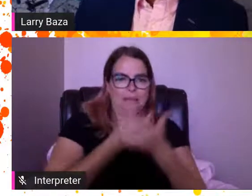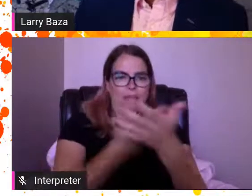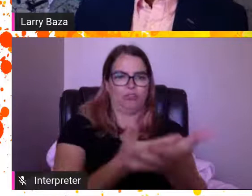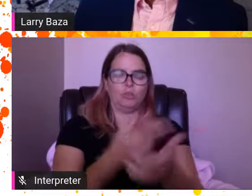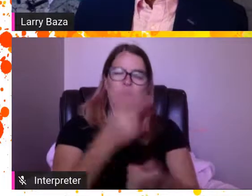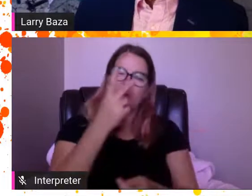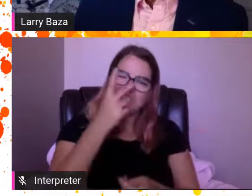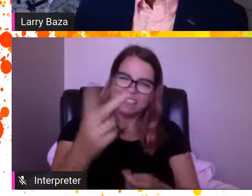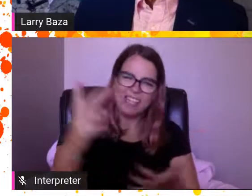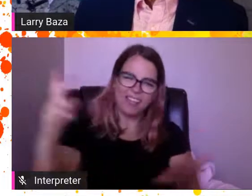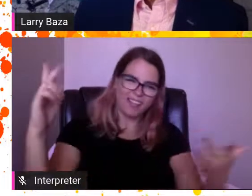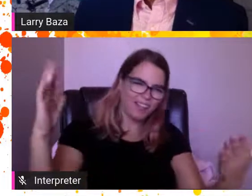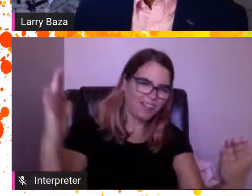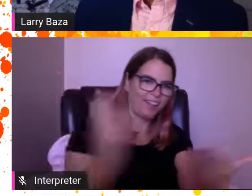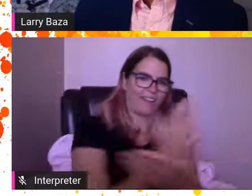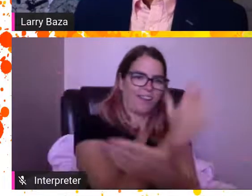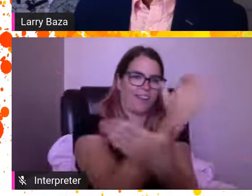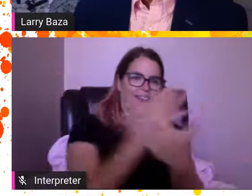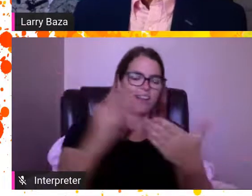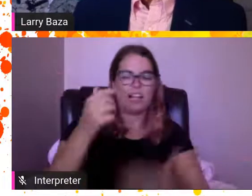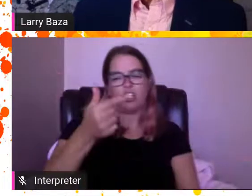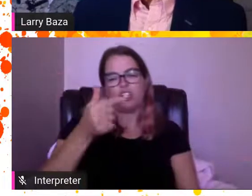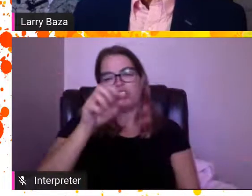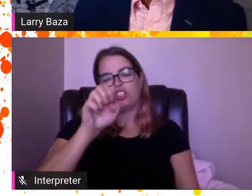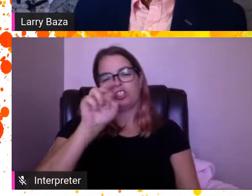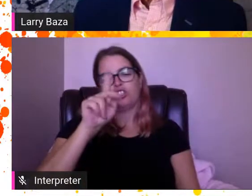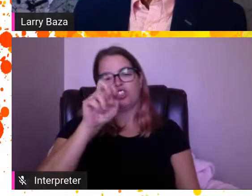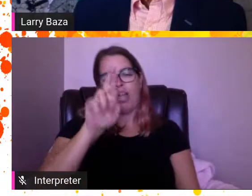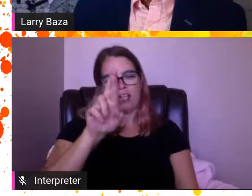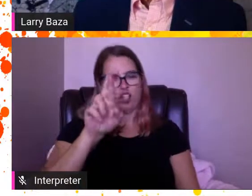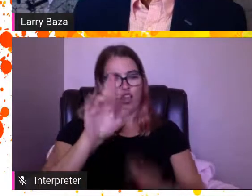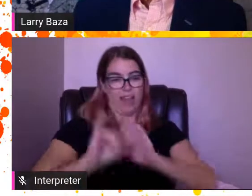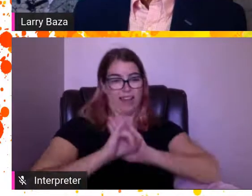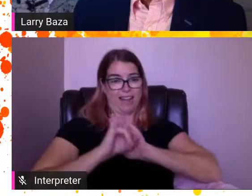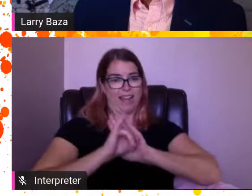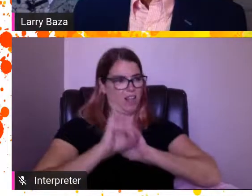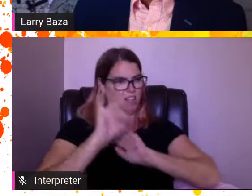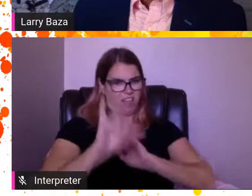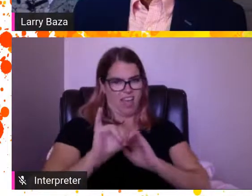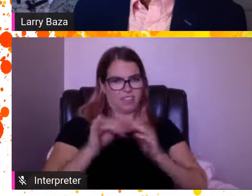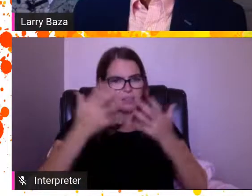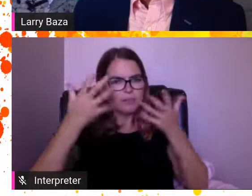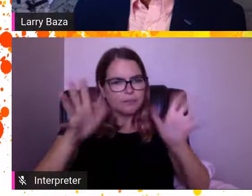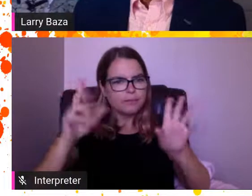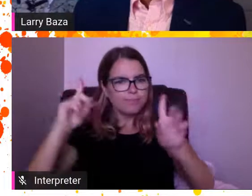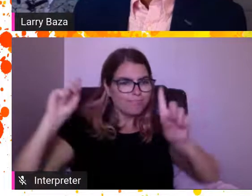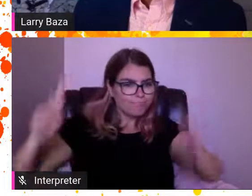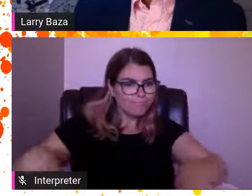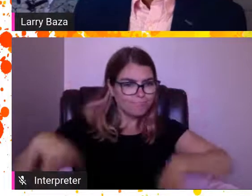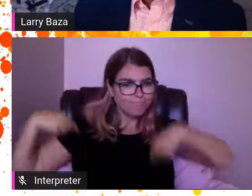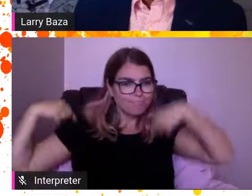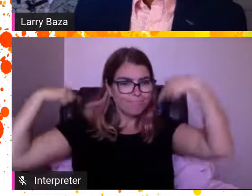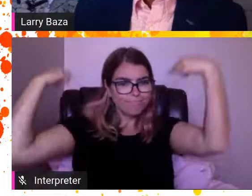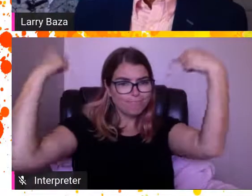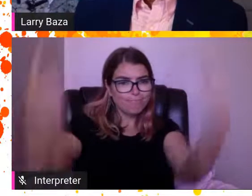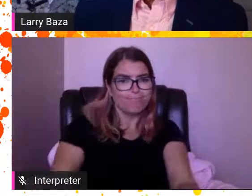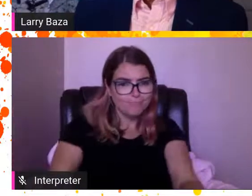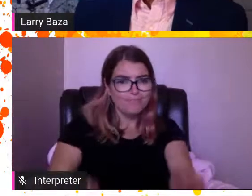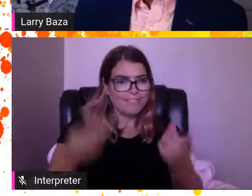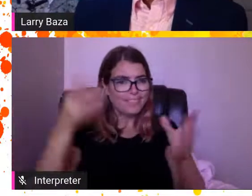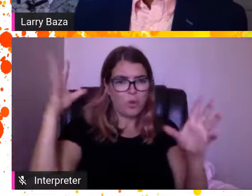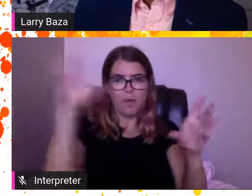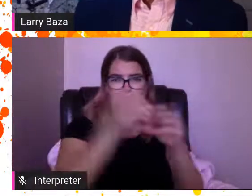of gender identity has been absolutely present in artwork from around the world for millennia.